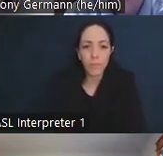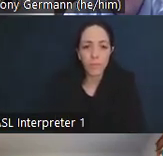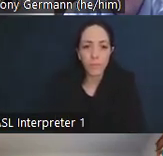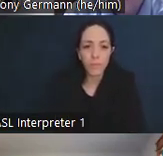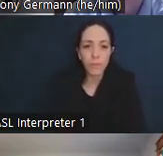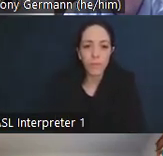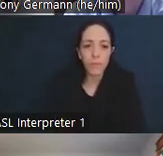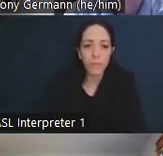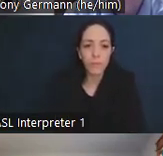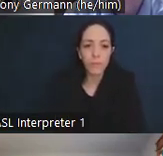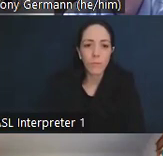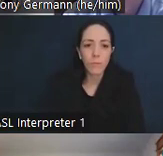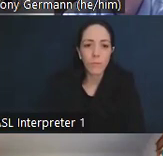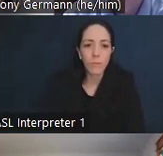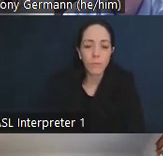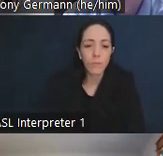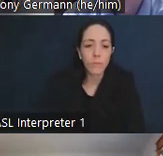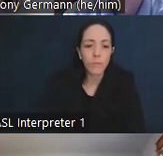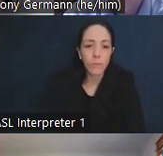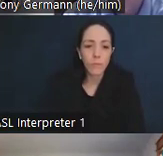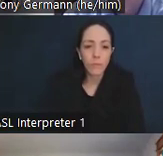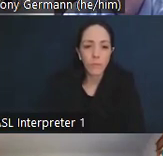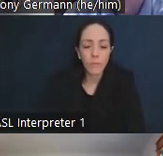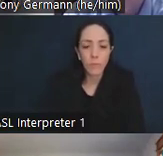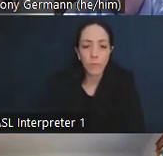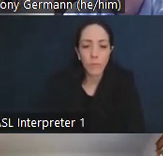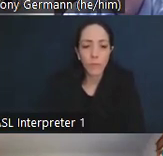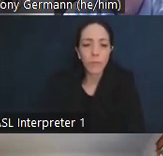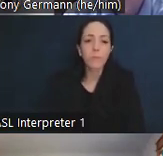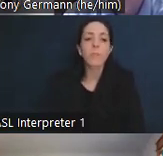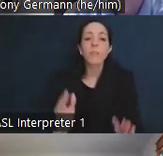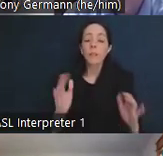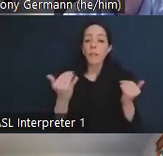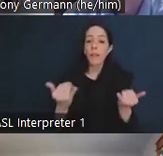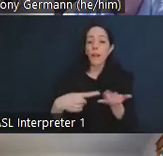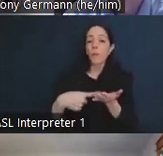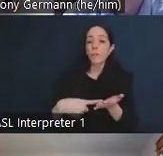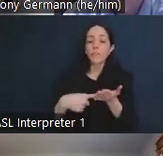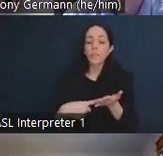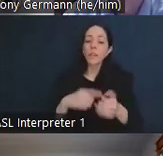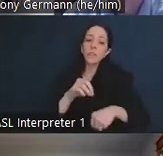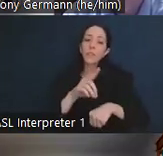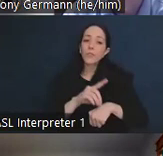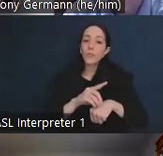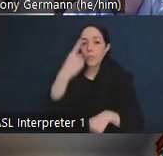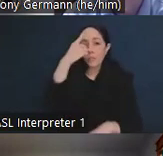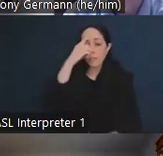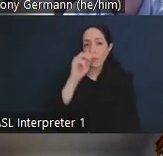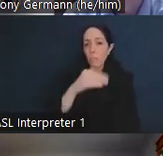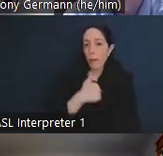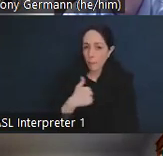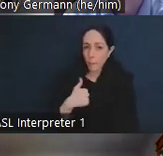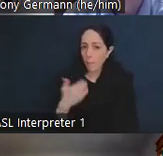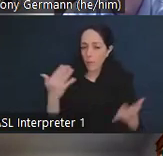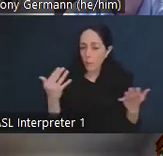MAC members are generally, what meetings count, what tasks count, and